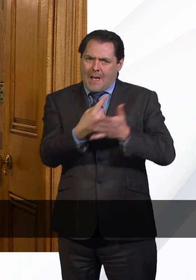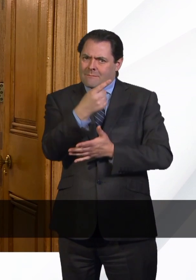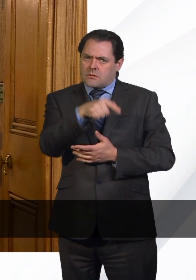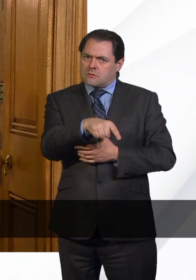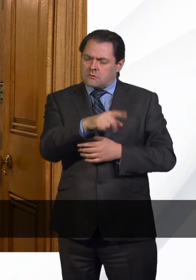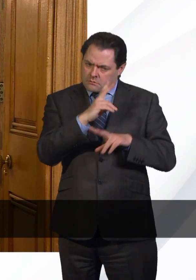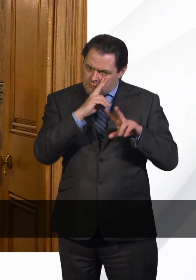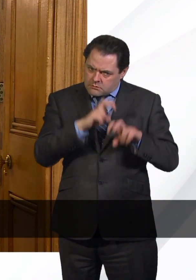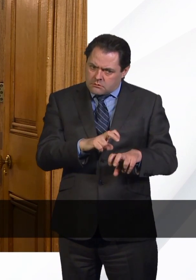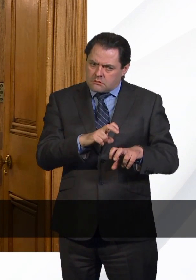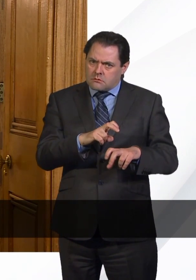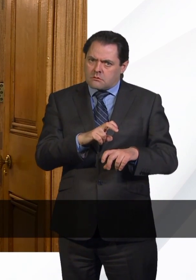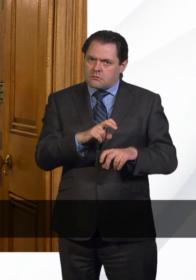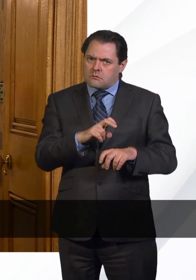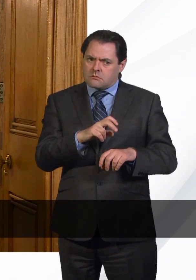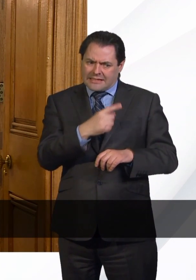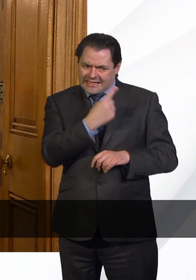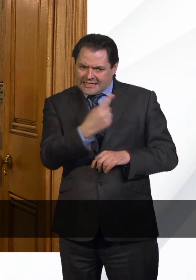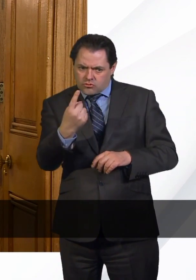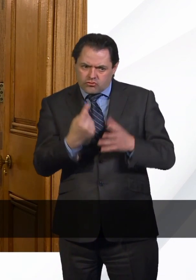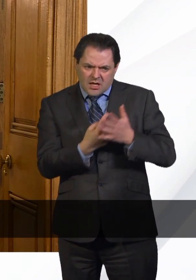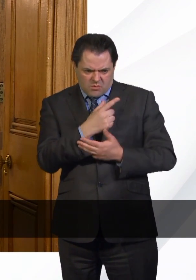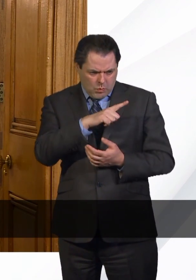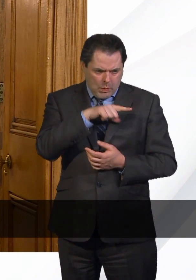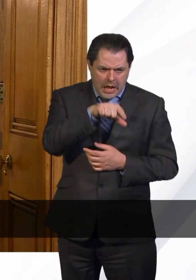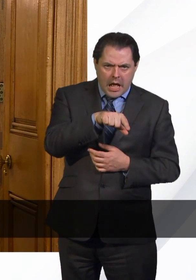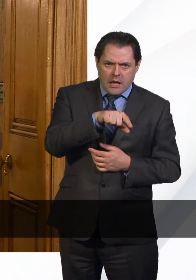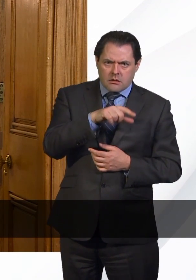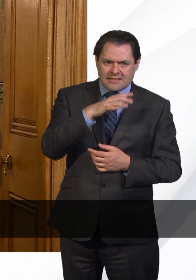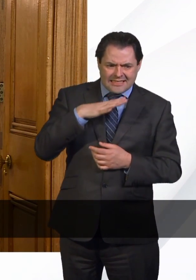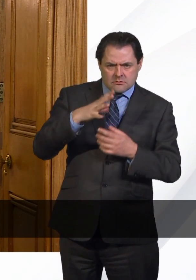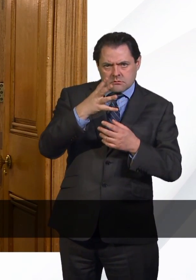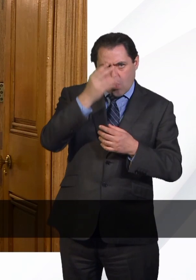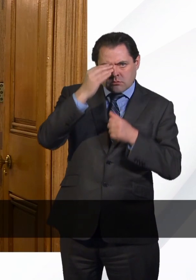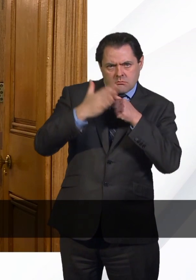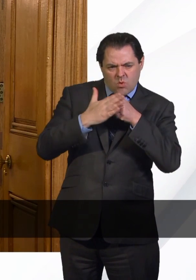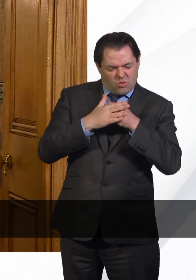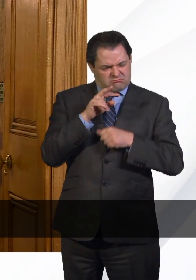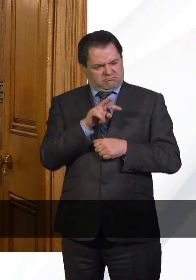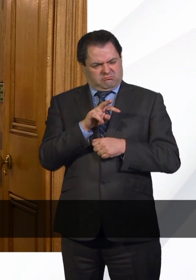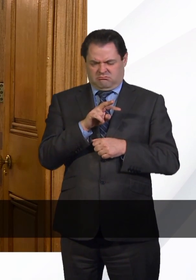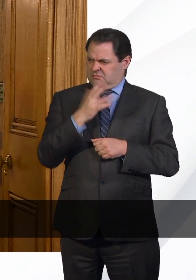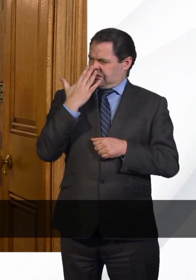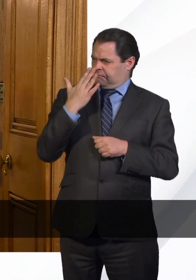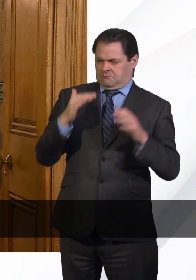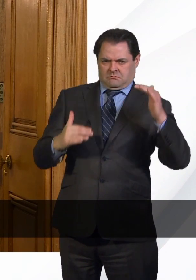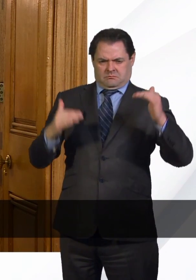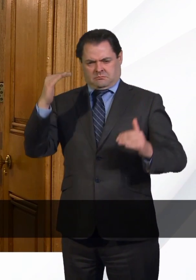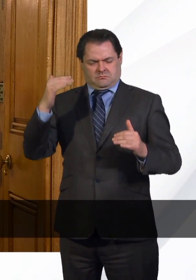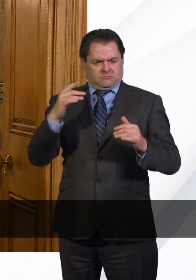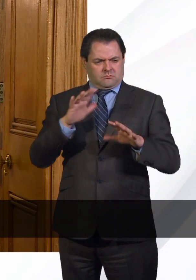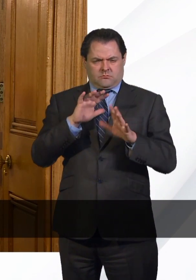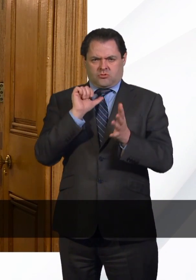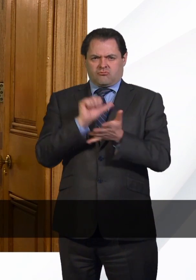in every single case we learn what we can to protect people better. In terms